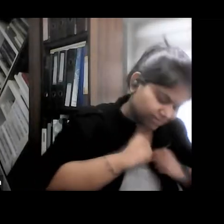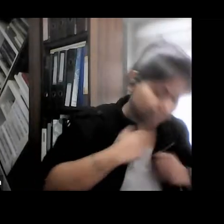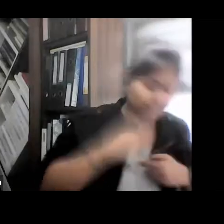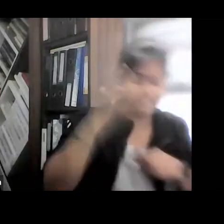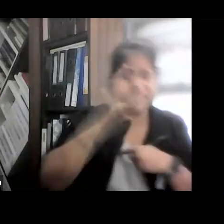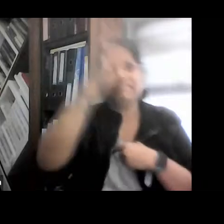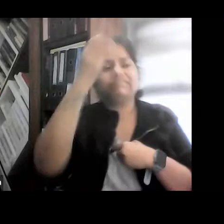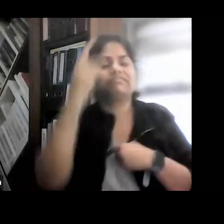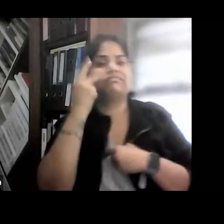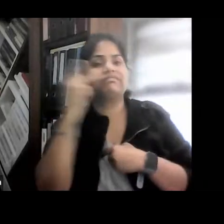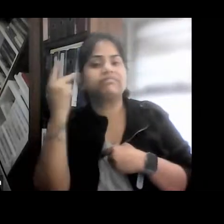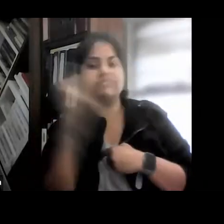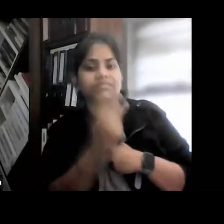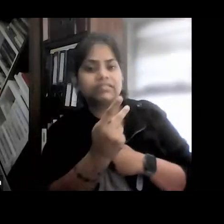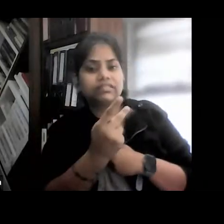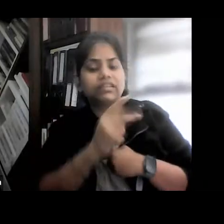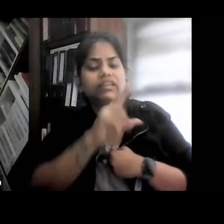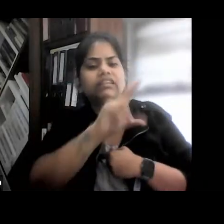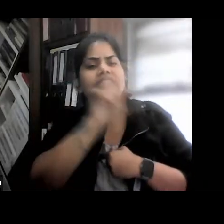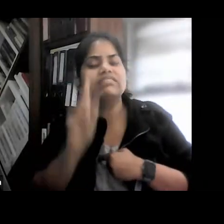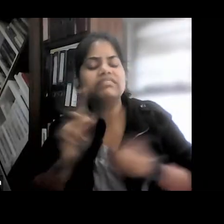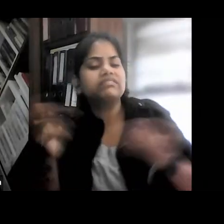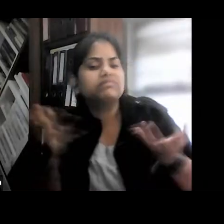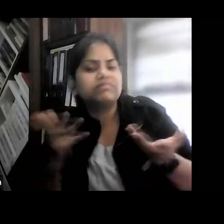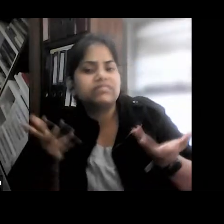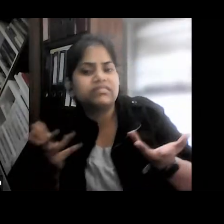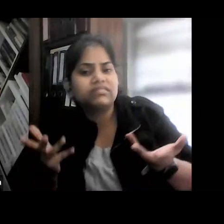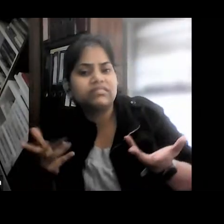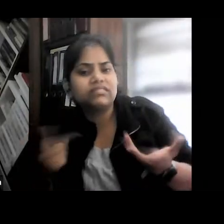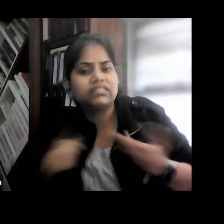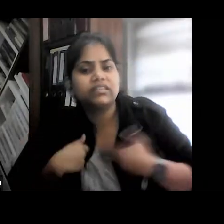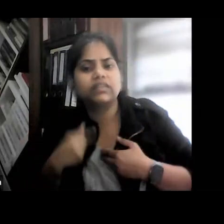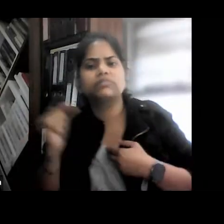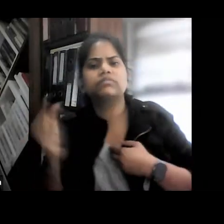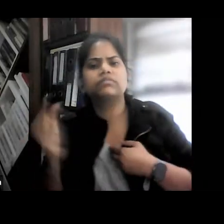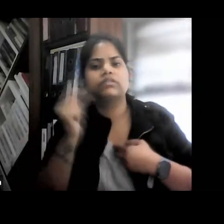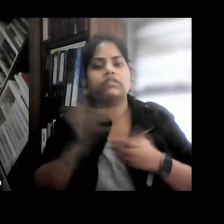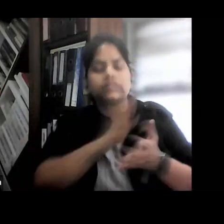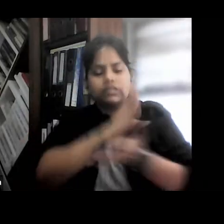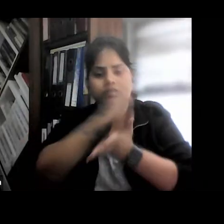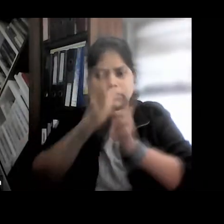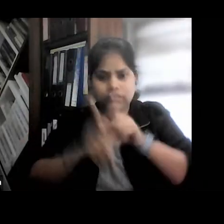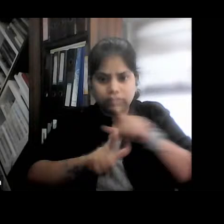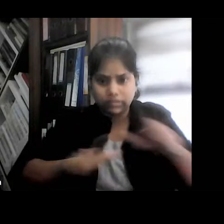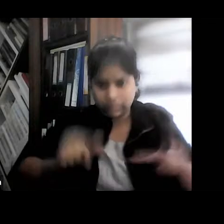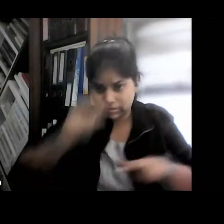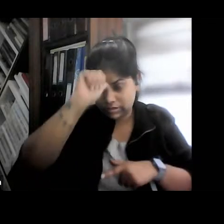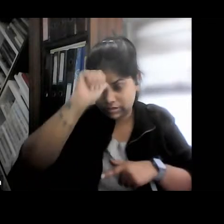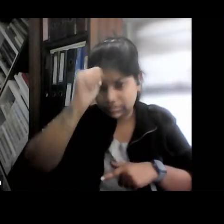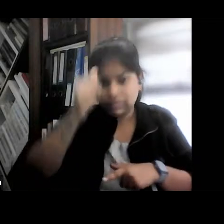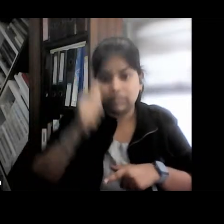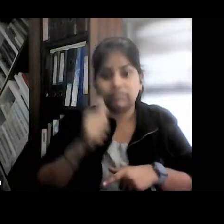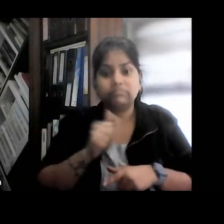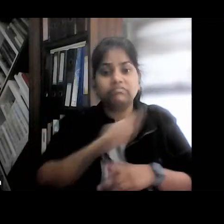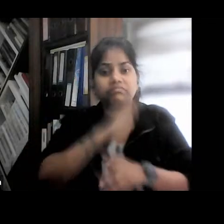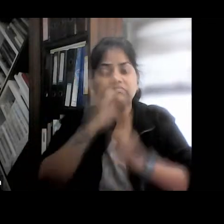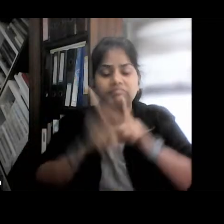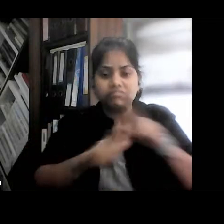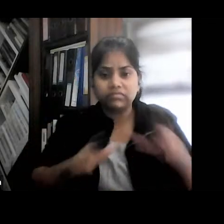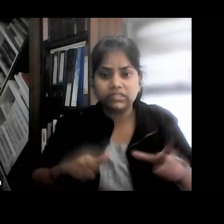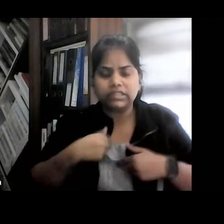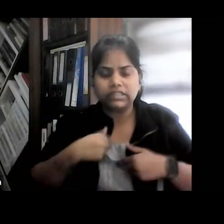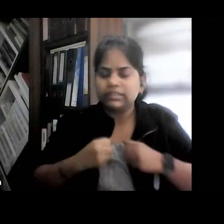The second excerpt says, "We were using Indian Sign Language, ISL, and I became fascinated with